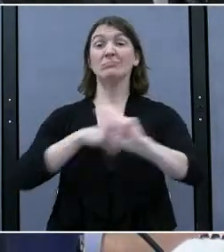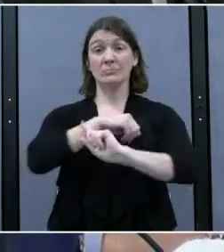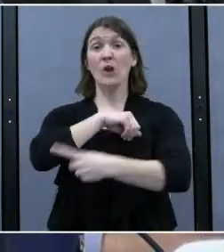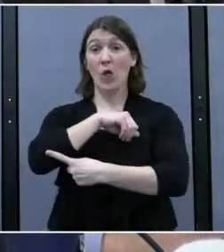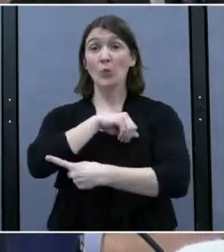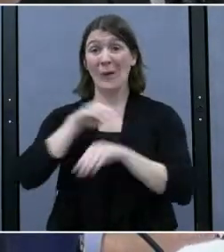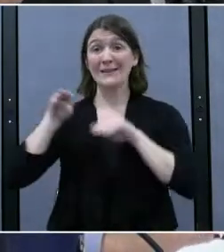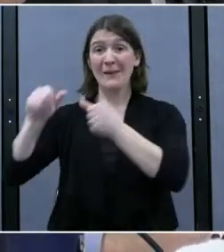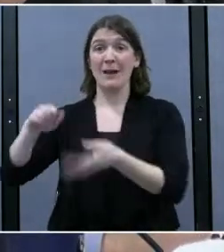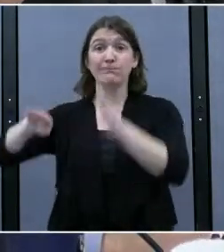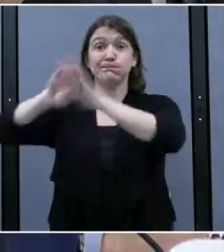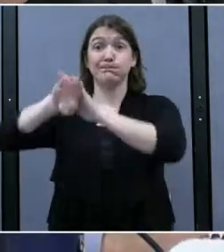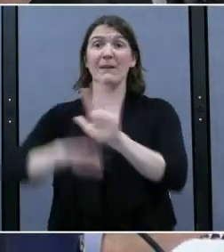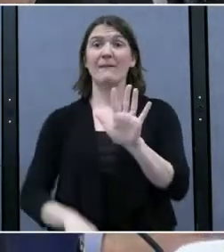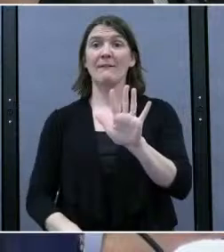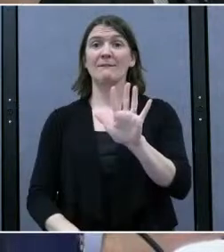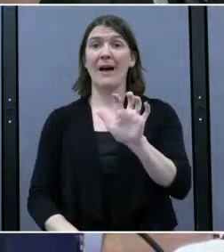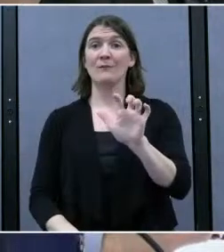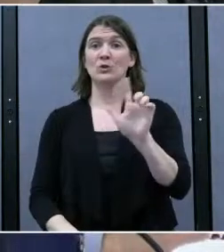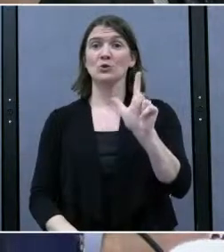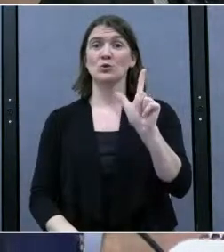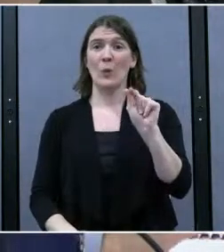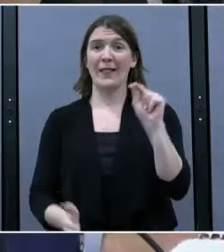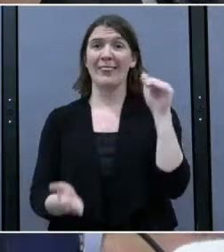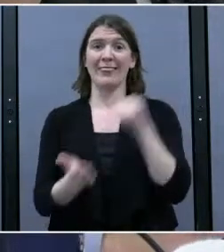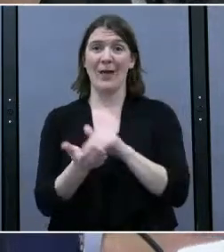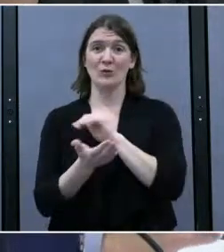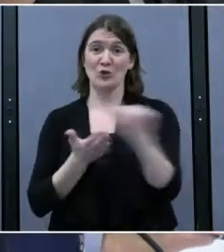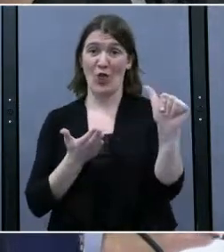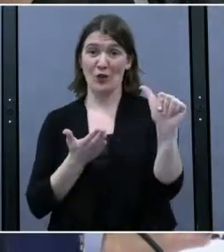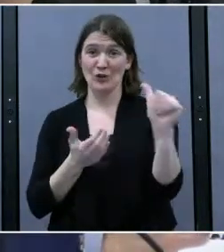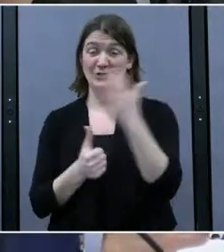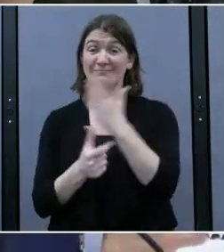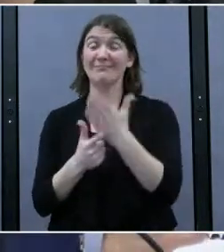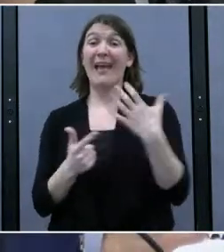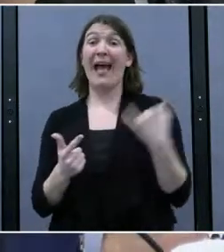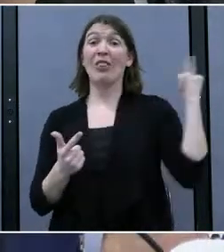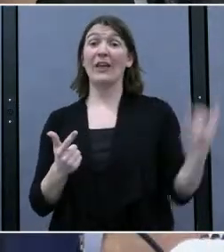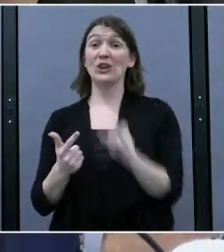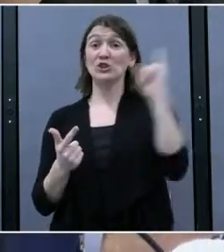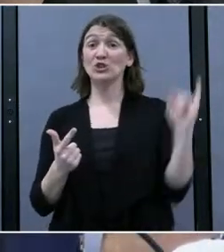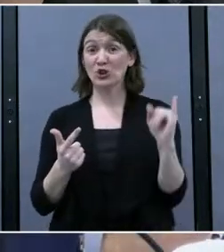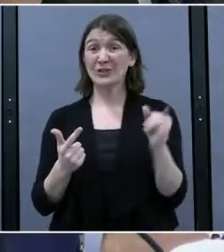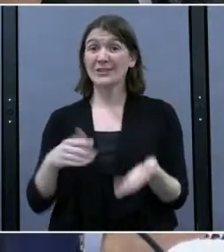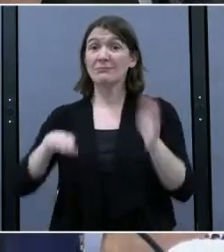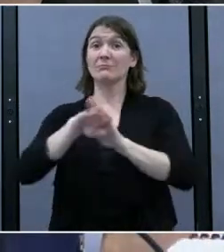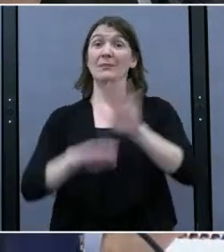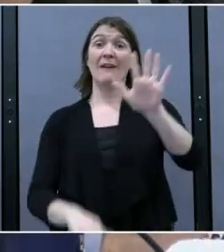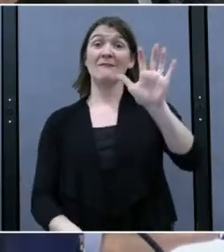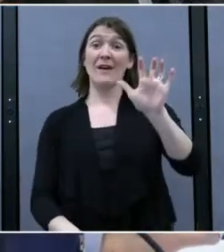waste expenditures are up by $520,000. Health insurance expenditures are up by